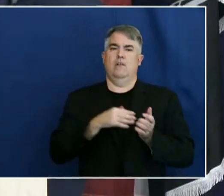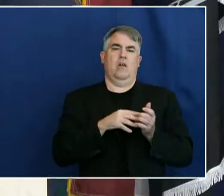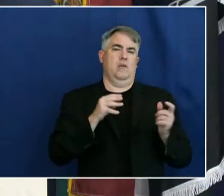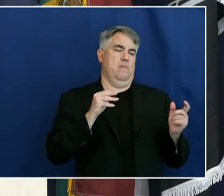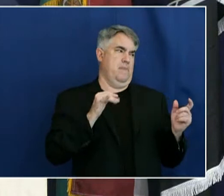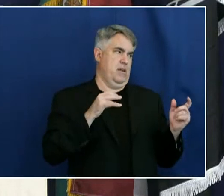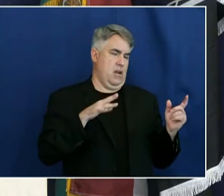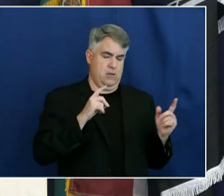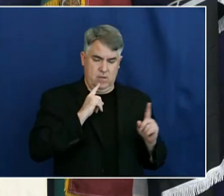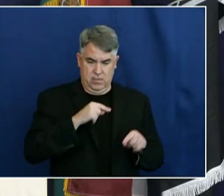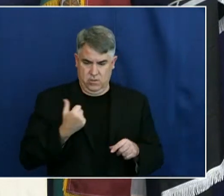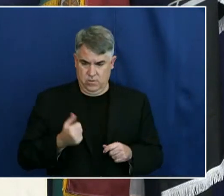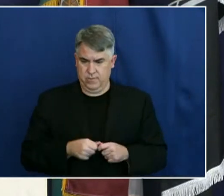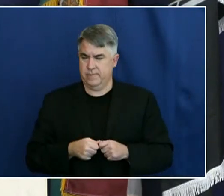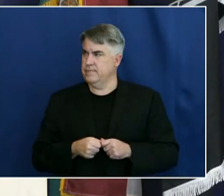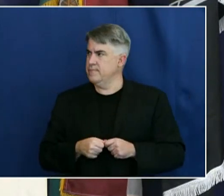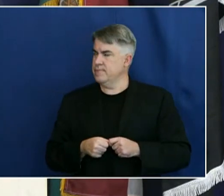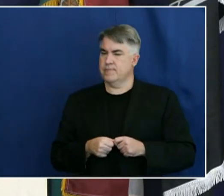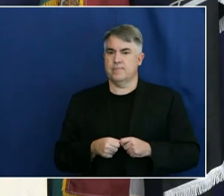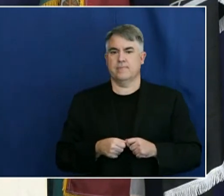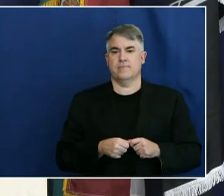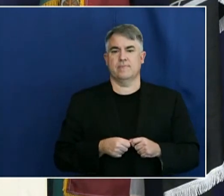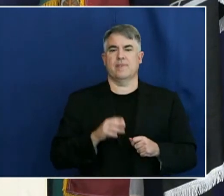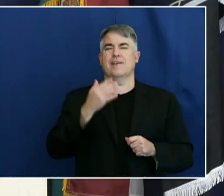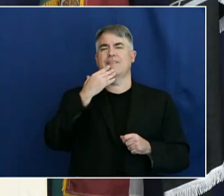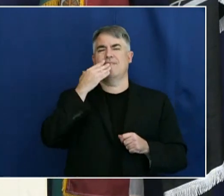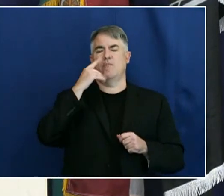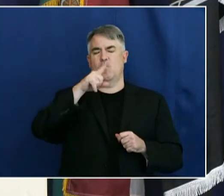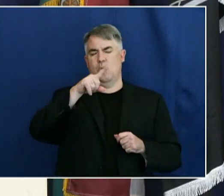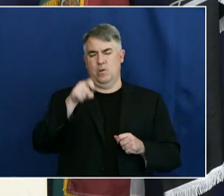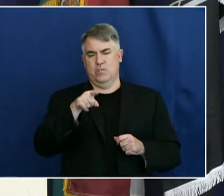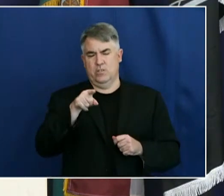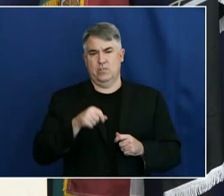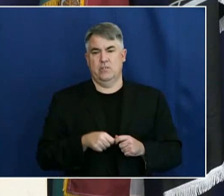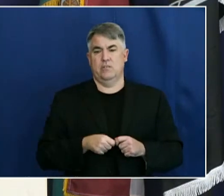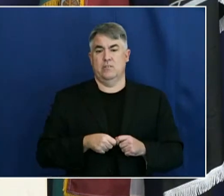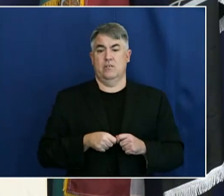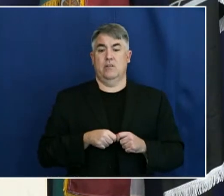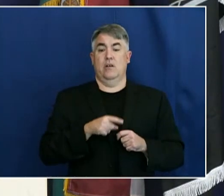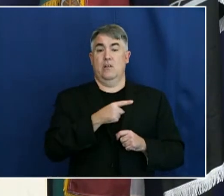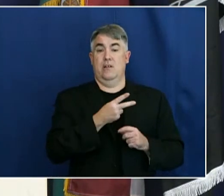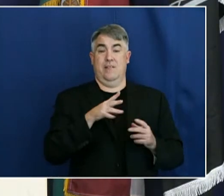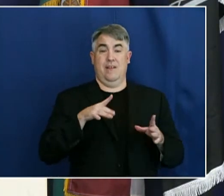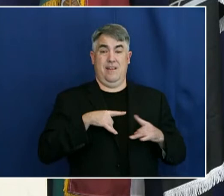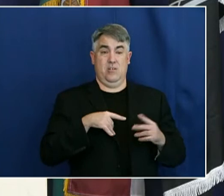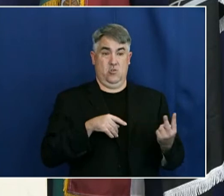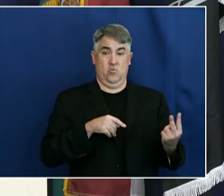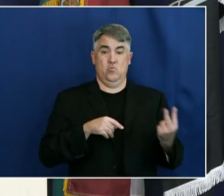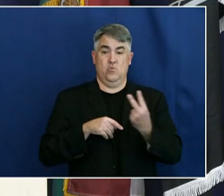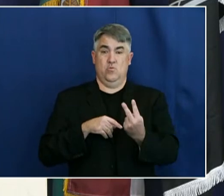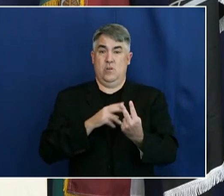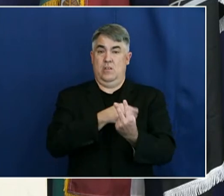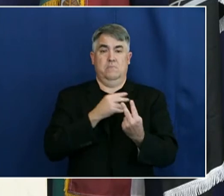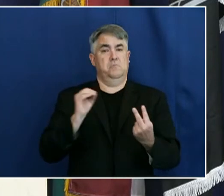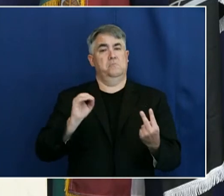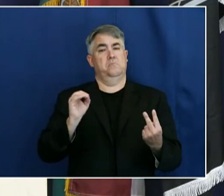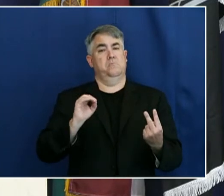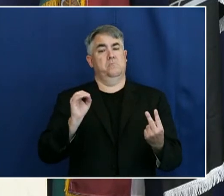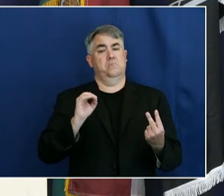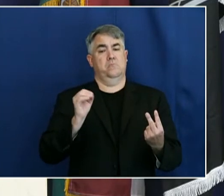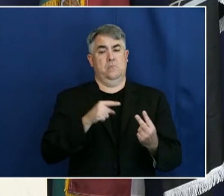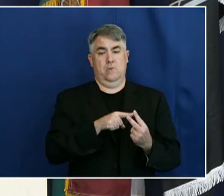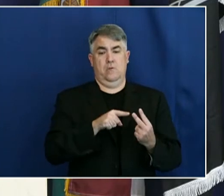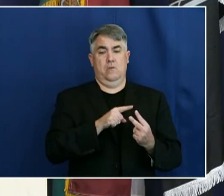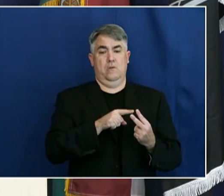tier. Sure. Thank you for that question. Neither of the individuals were hospitalized. Actually, both promptly recovered from